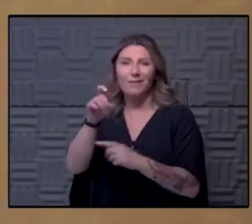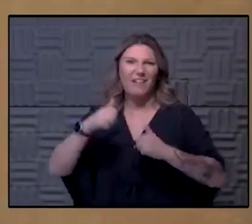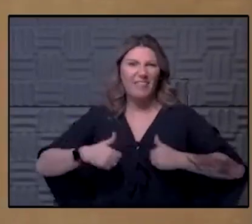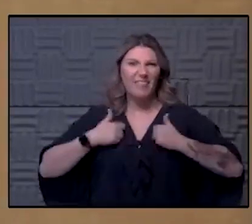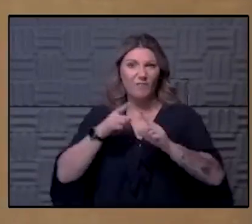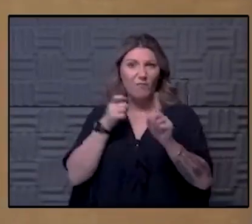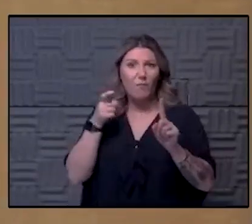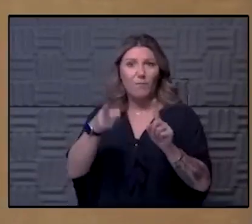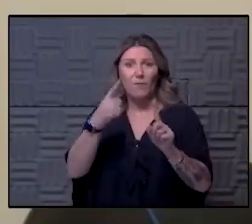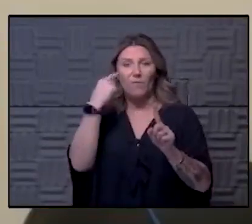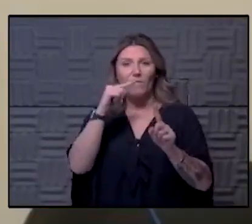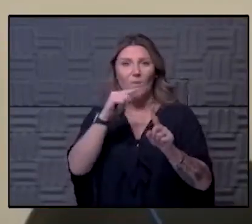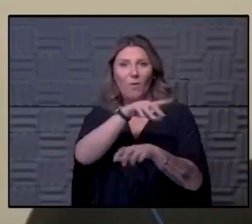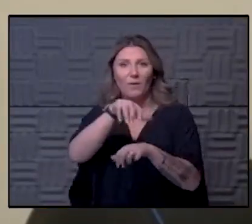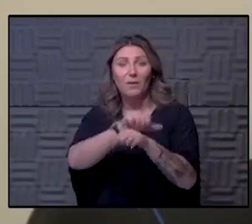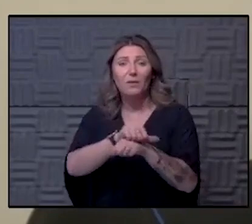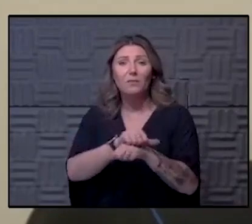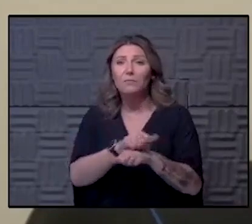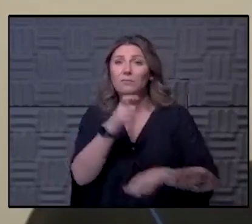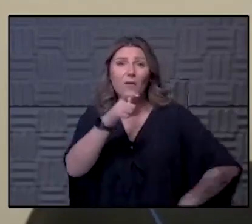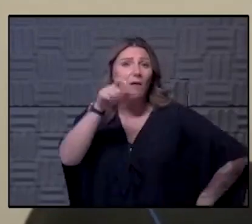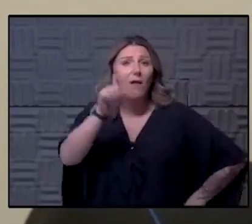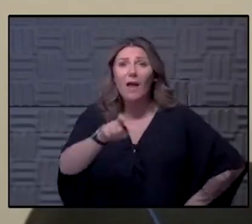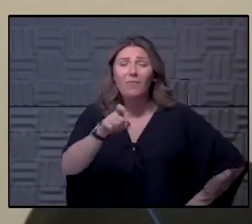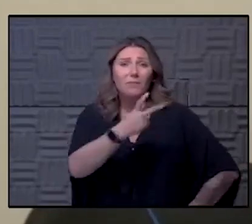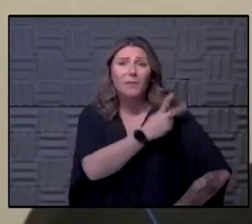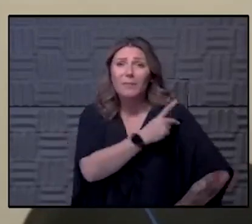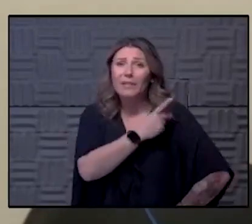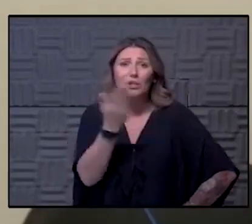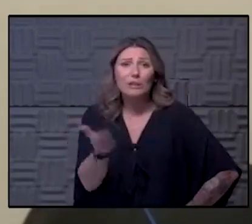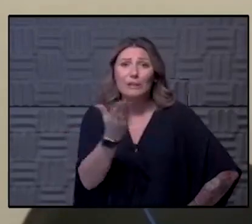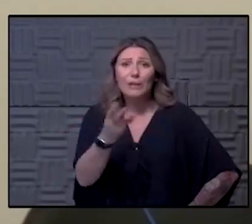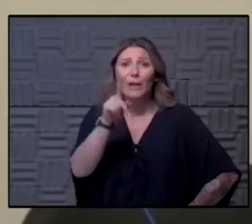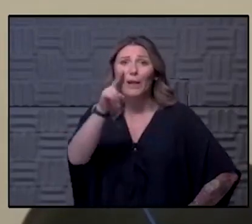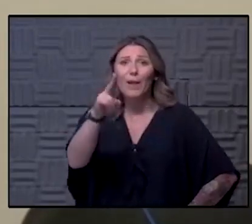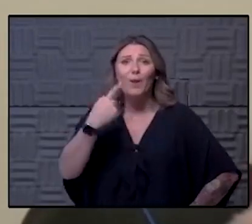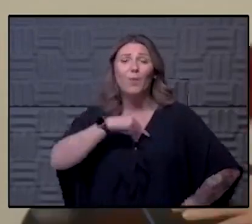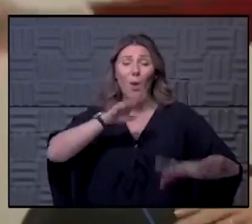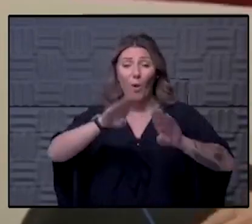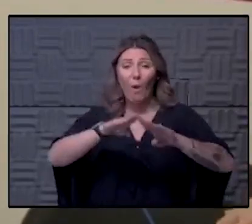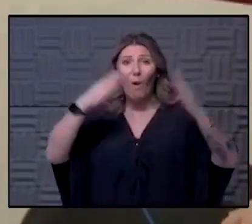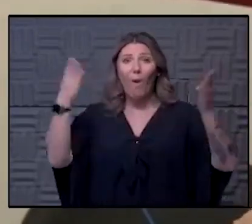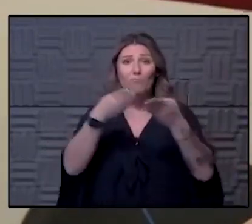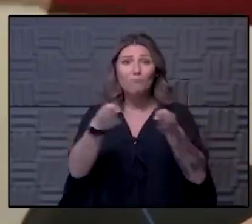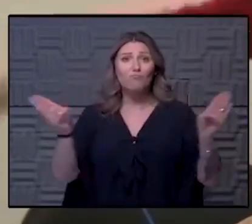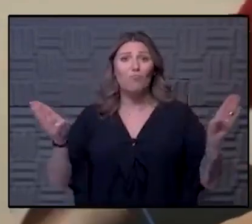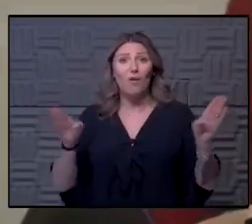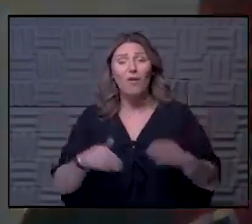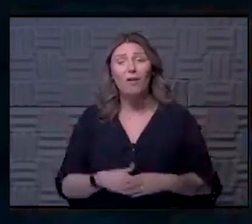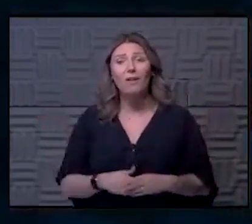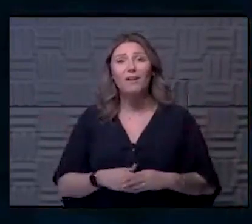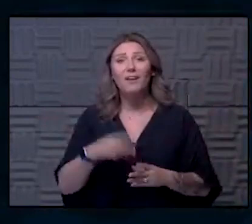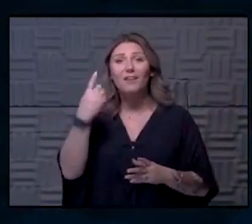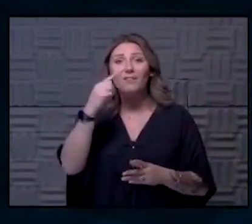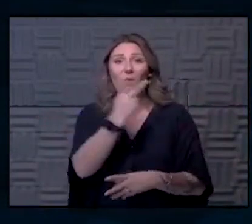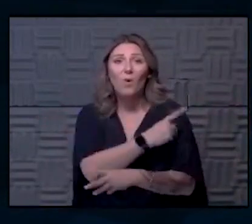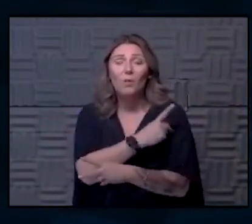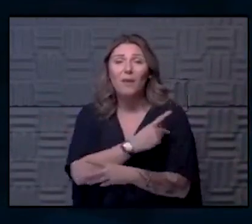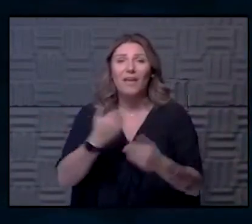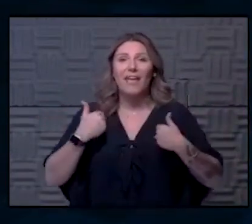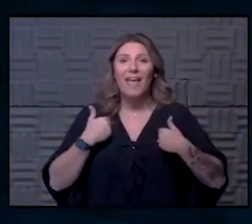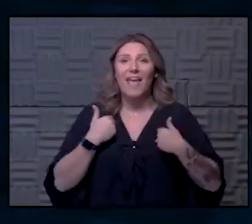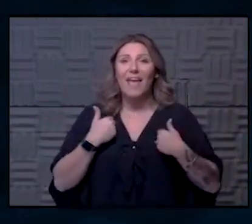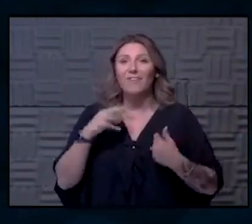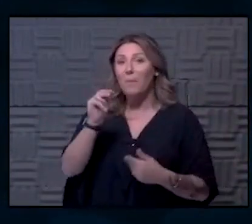those doses. You do not have to be a patient of the health system now. We are opening up more broadly. For our patients who have